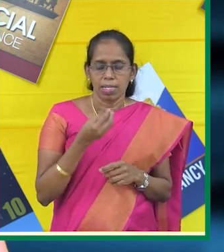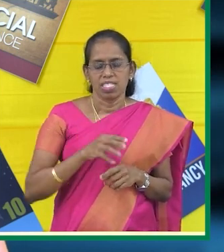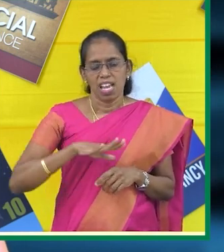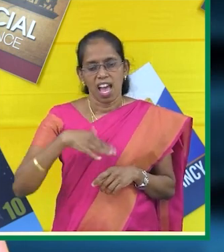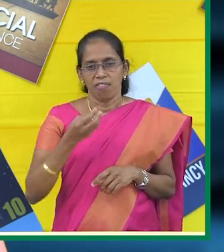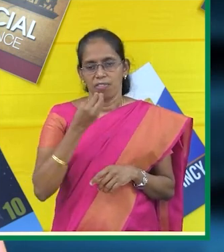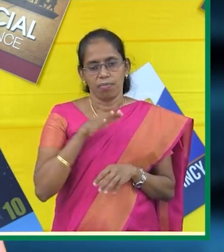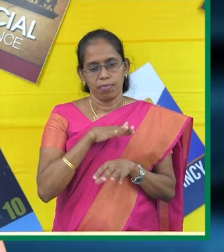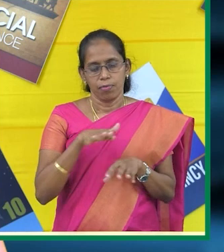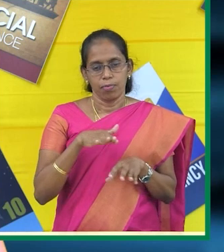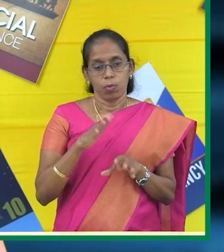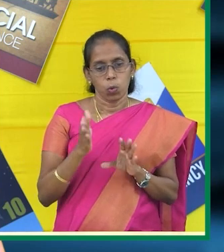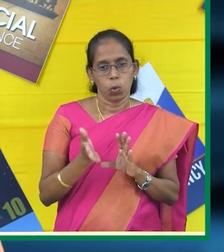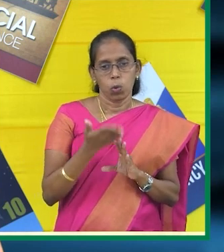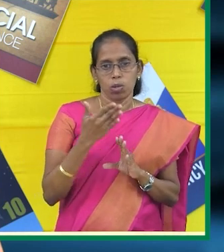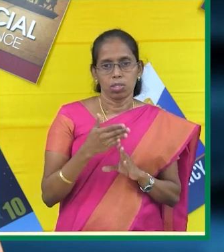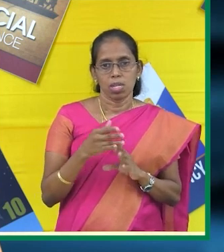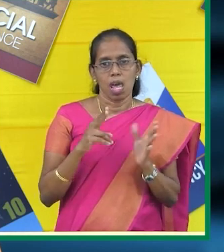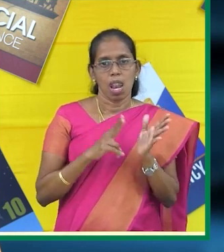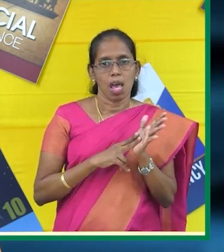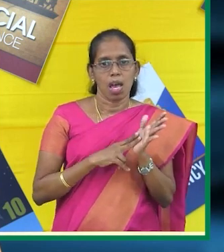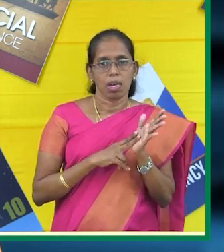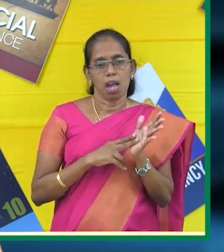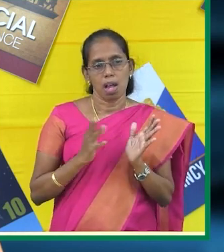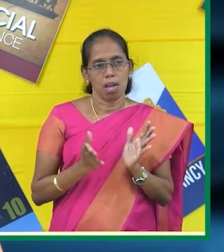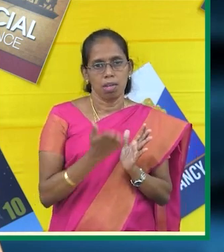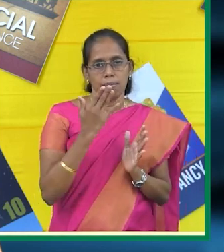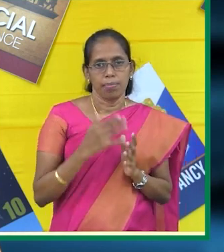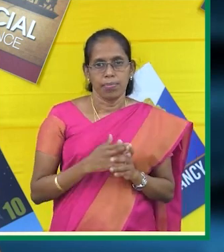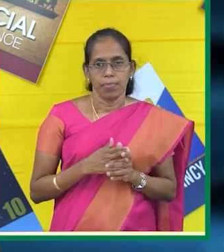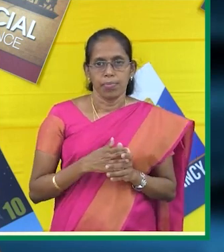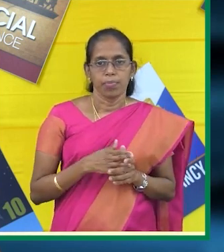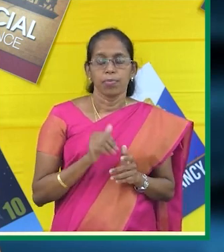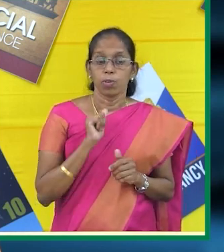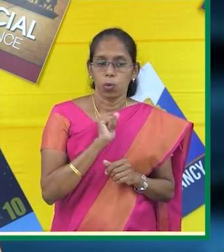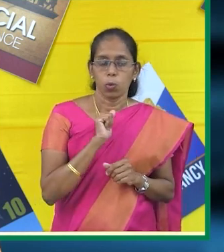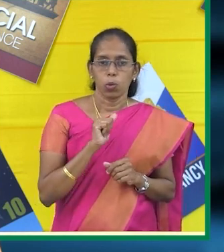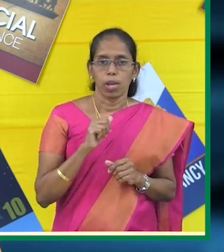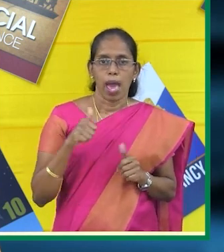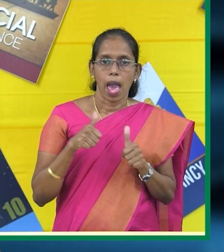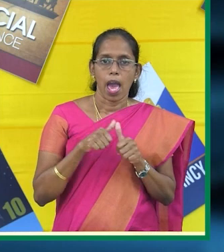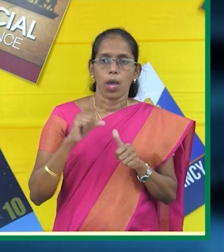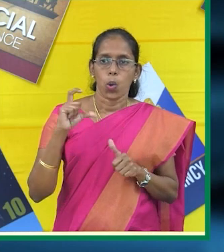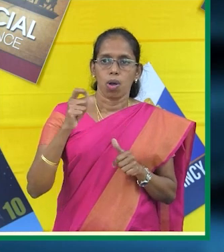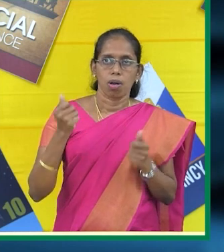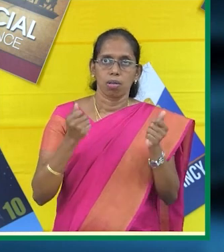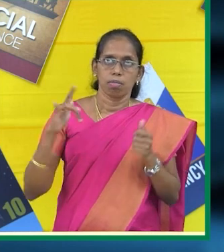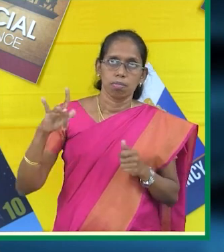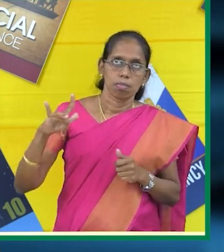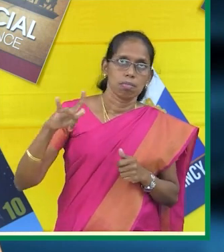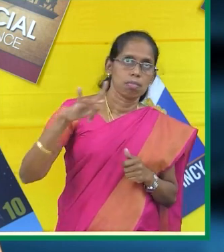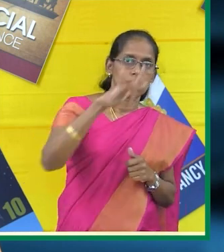lunch break he goes to Niagara using his aero car. He finishes his work